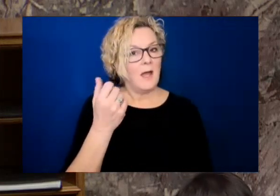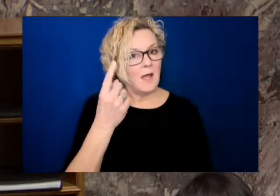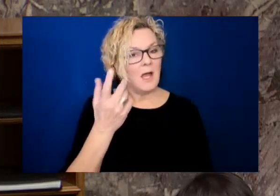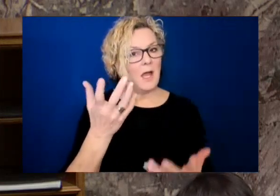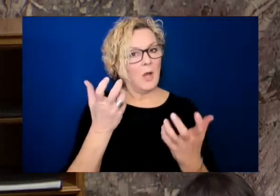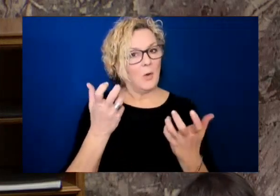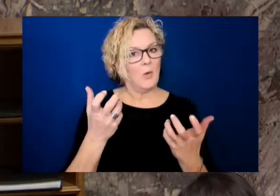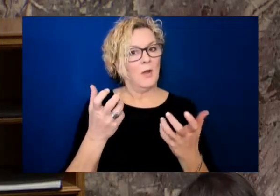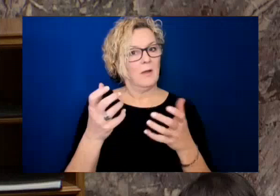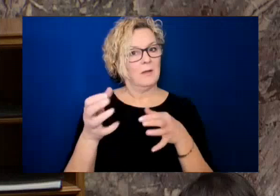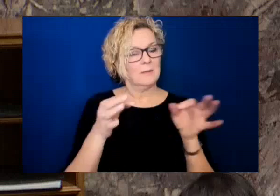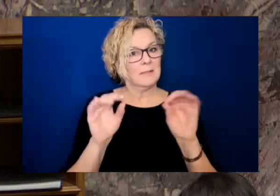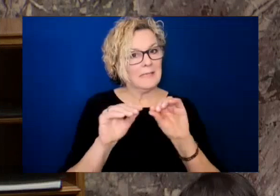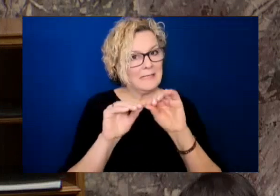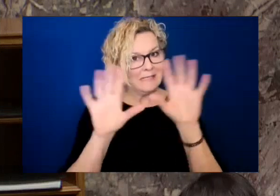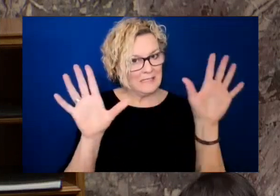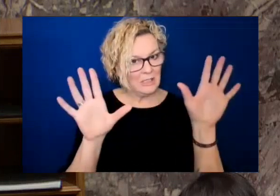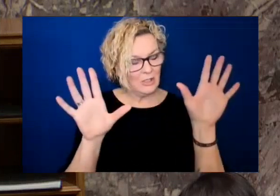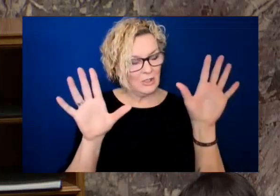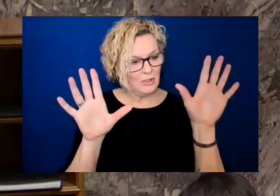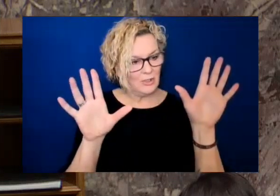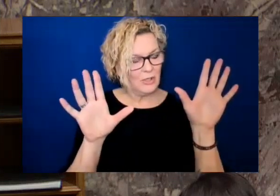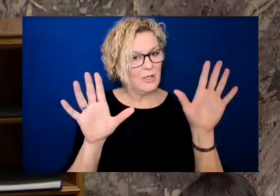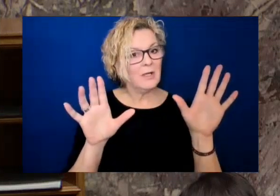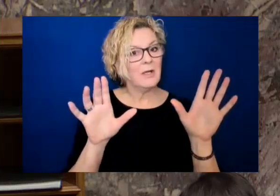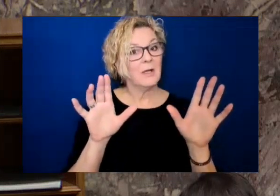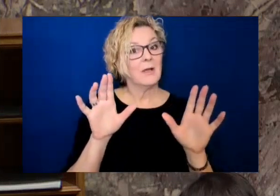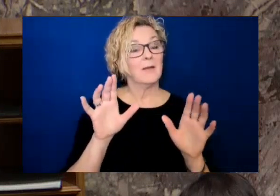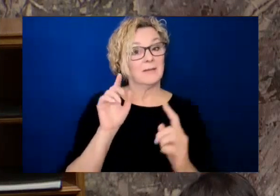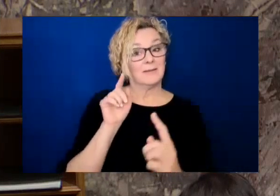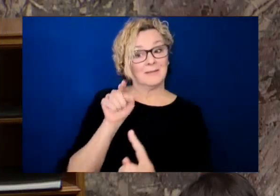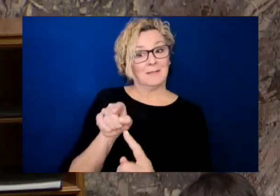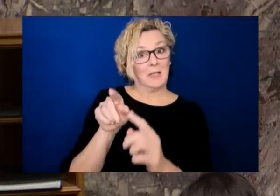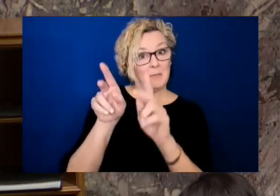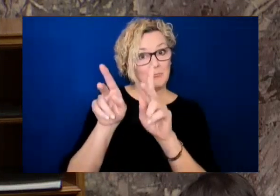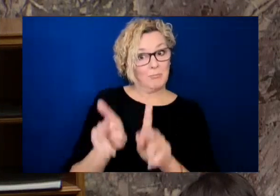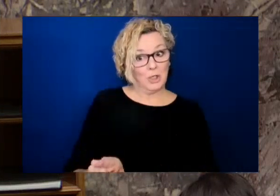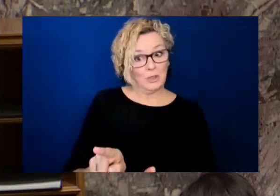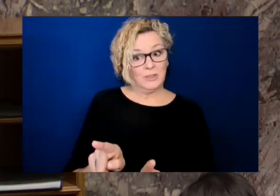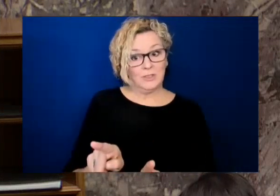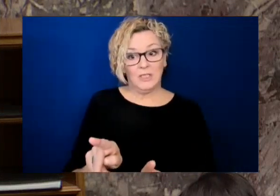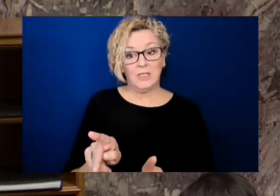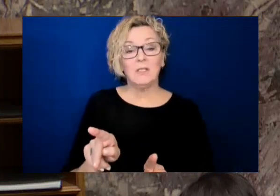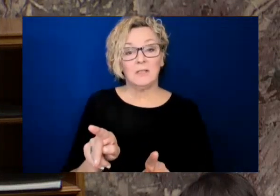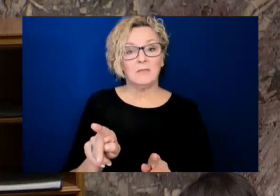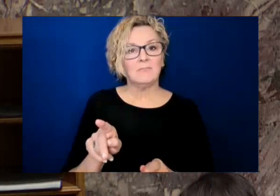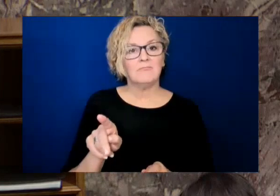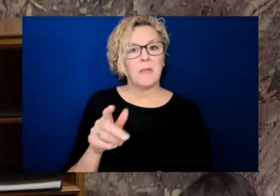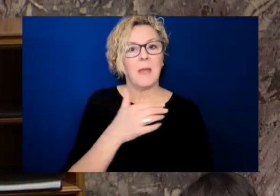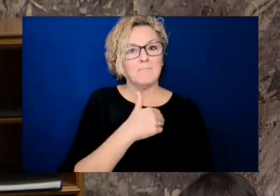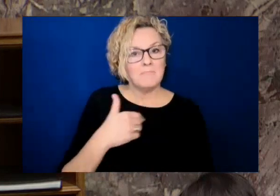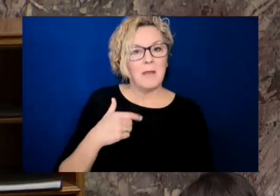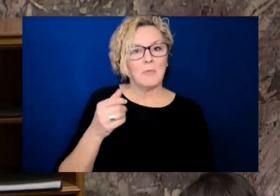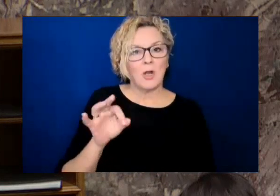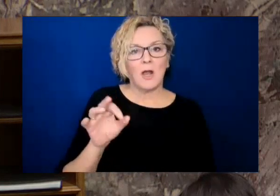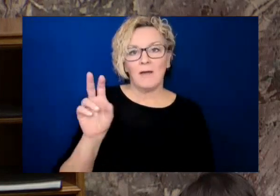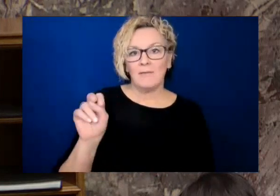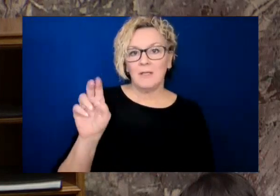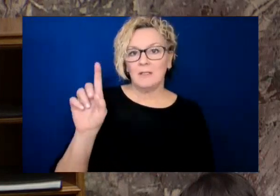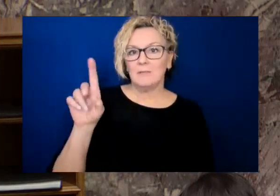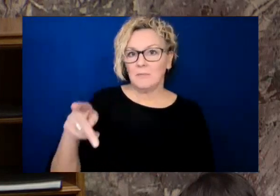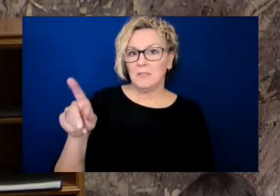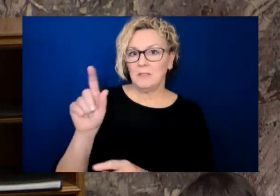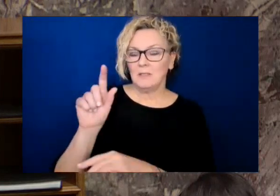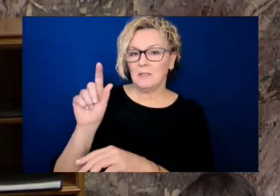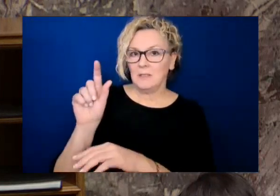individual who up until 24 hours ago was a member of this government and was a former senior cabinet minister as